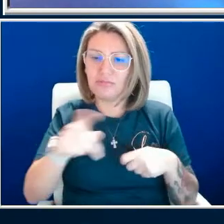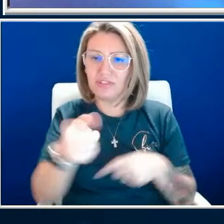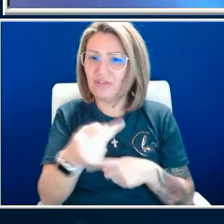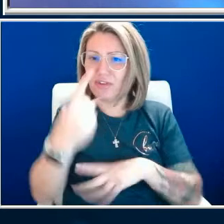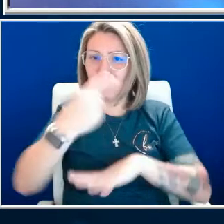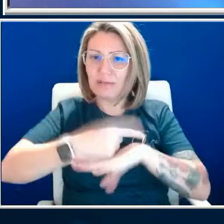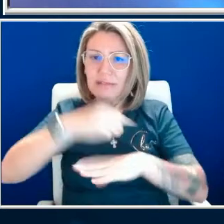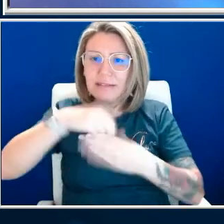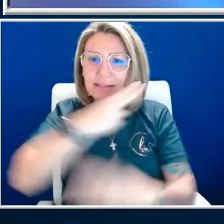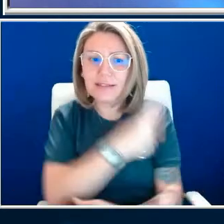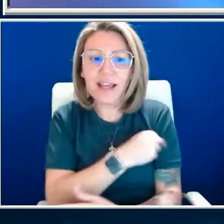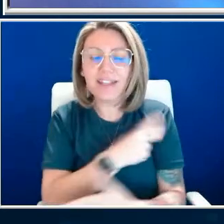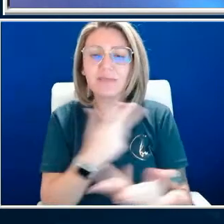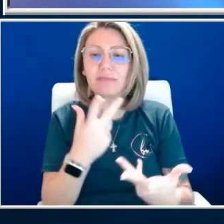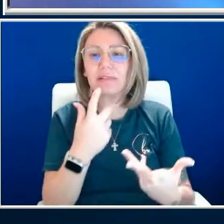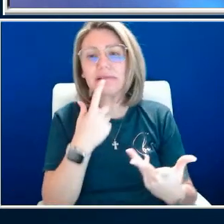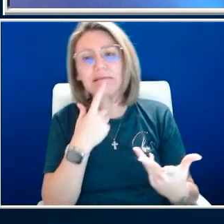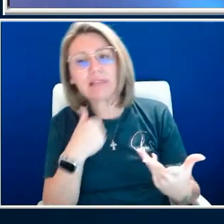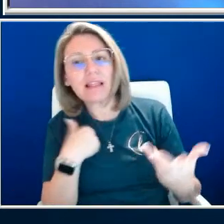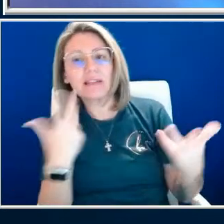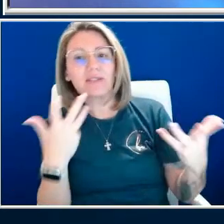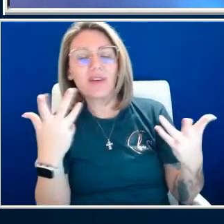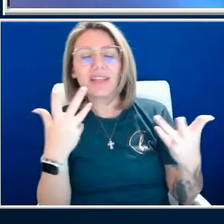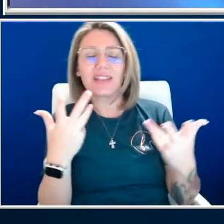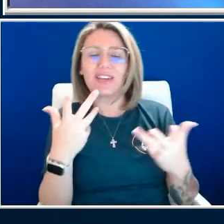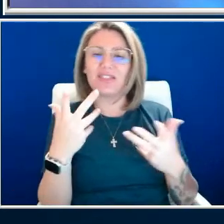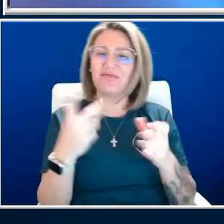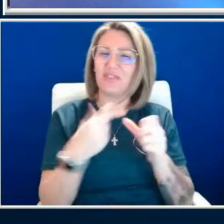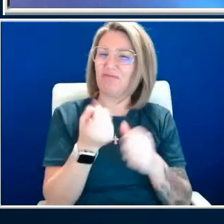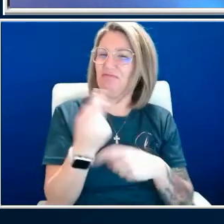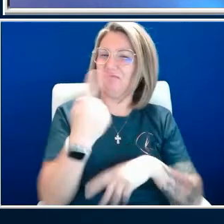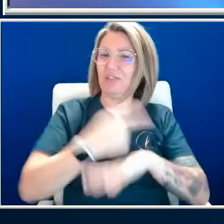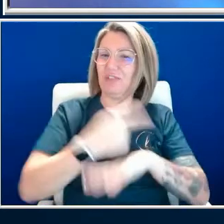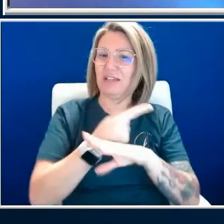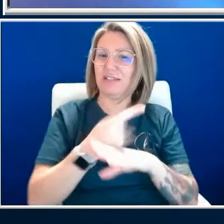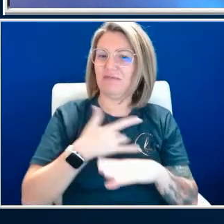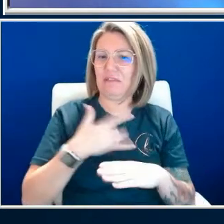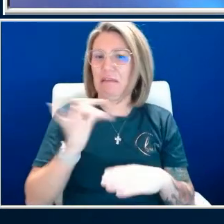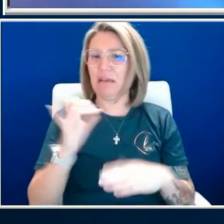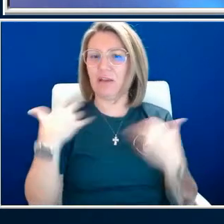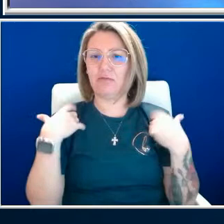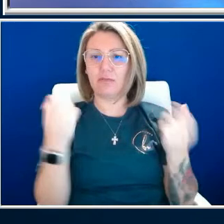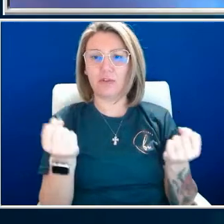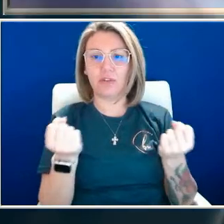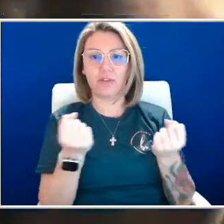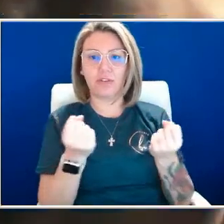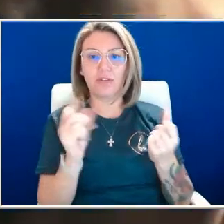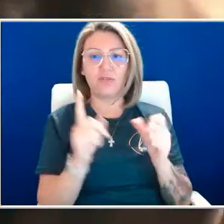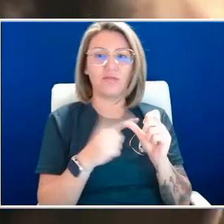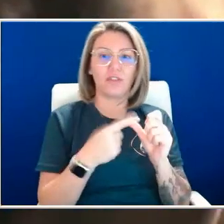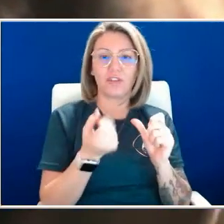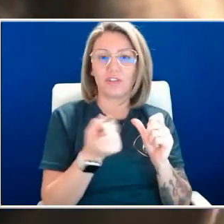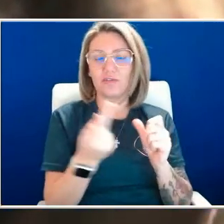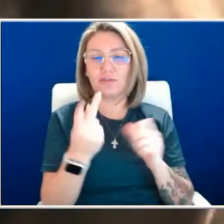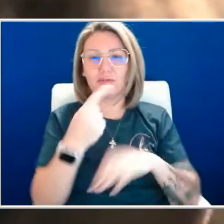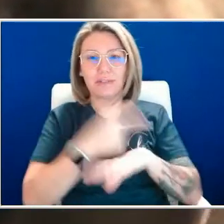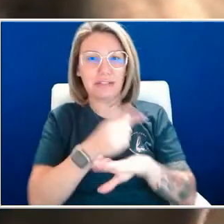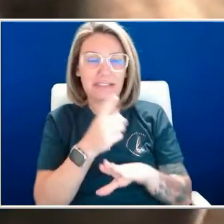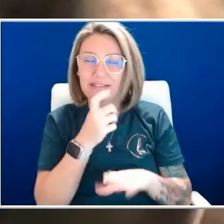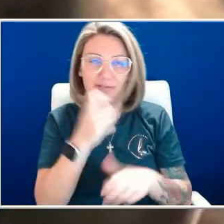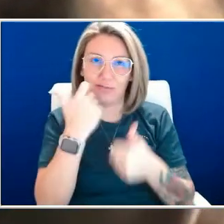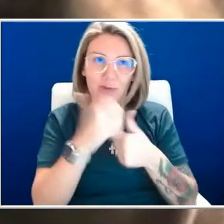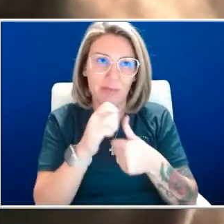those first days were like in recovery. The first couple of days I don't even remember at